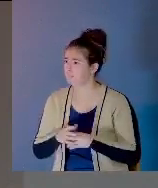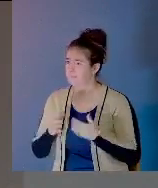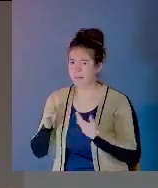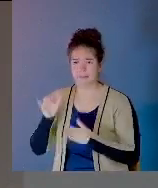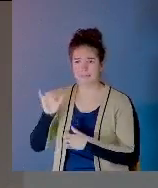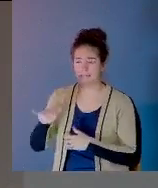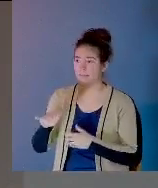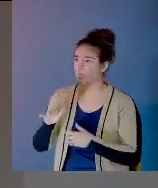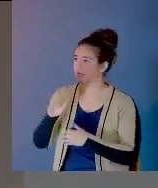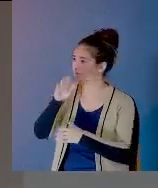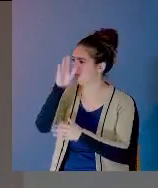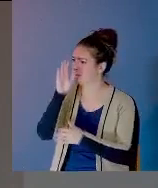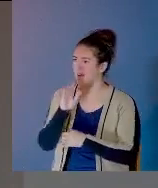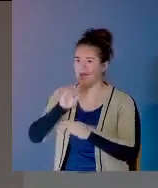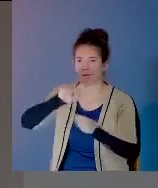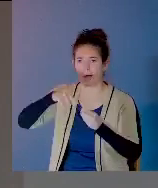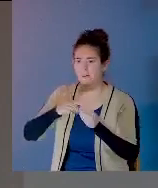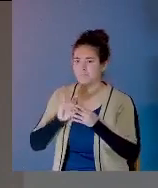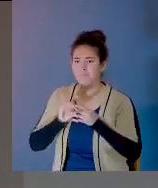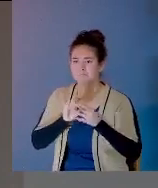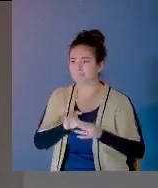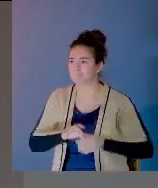So who's up next? Jerry? I